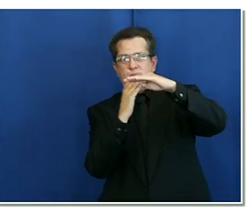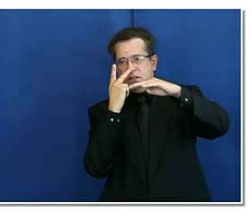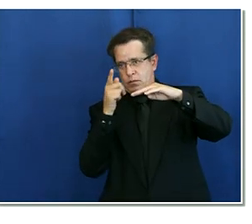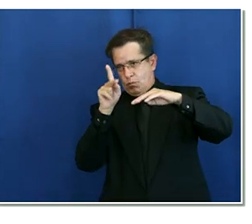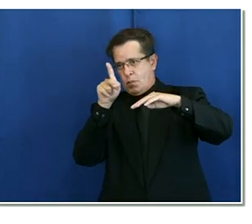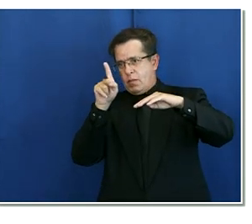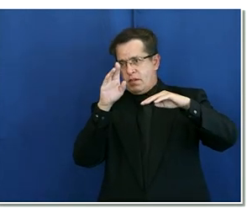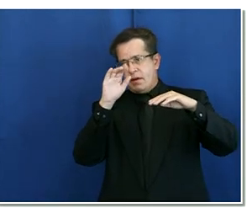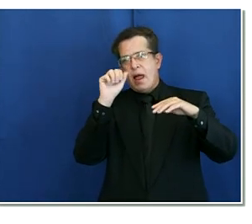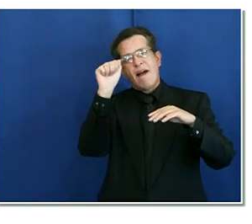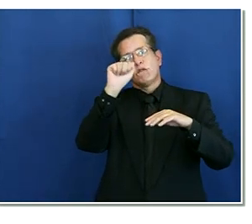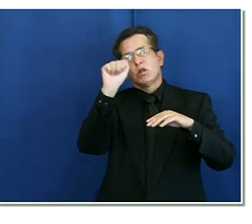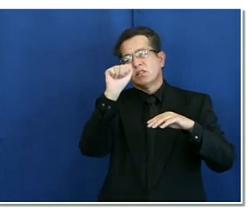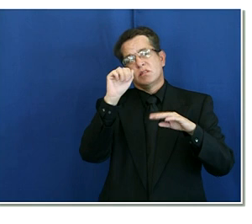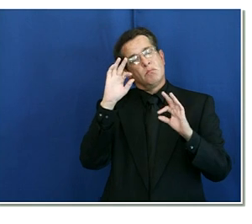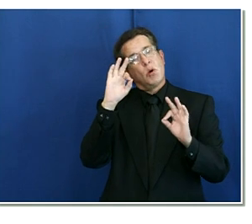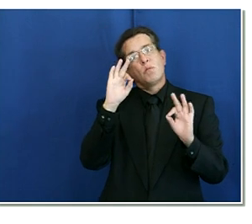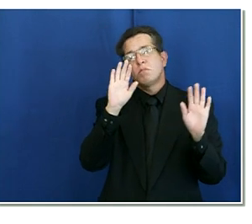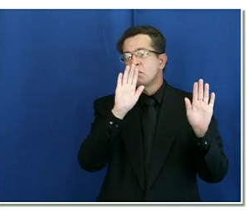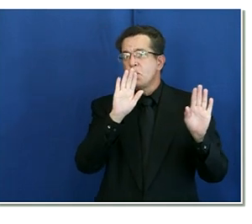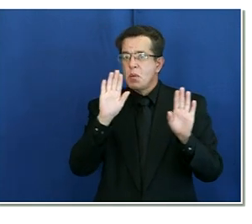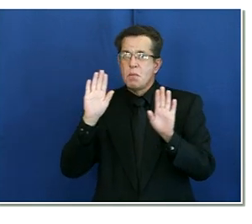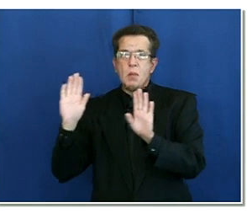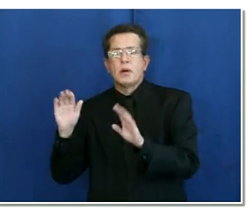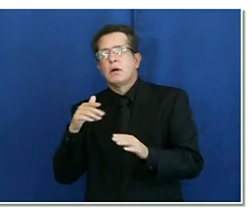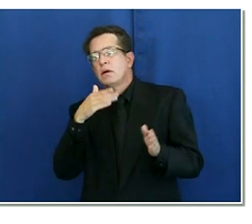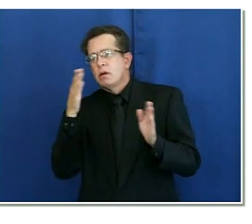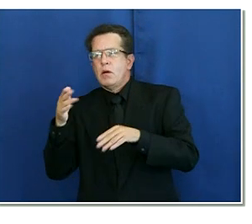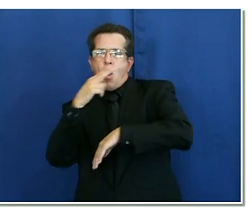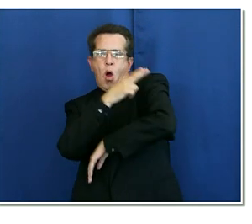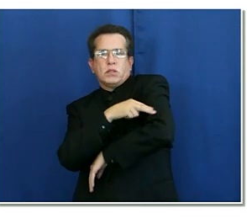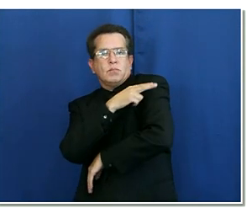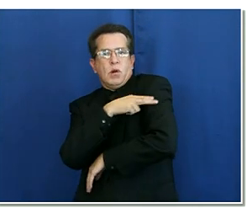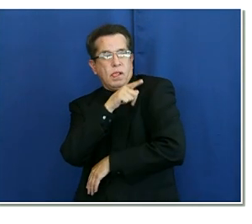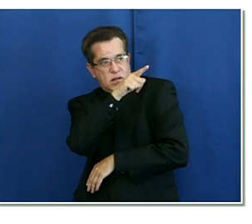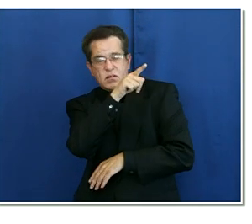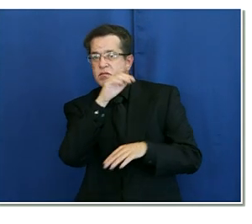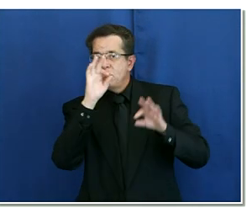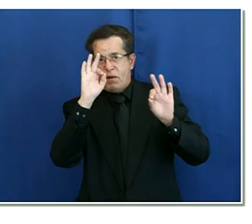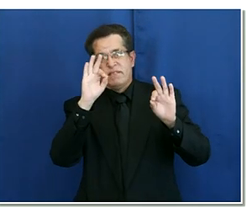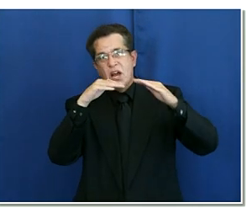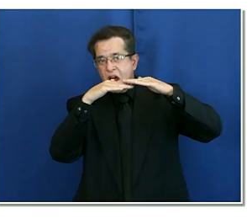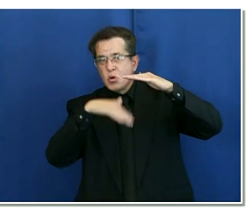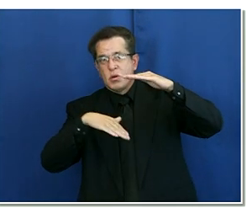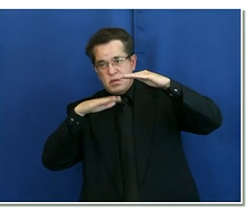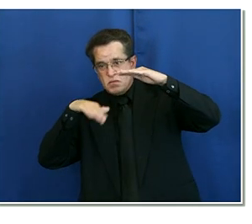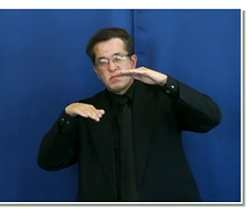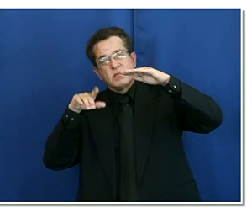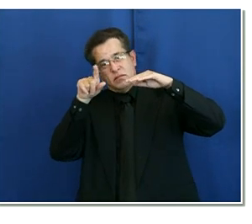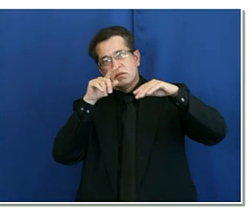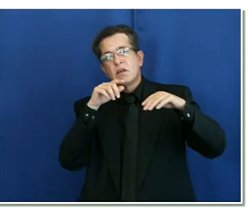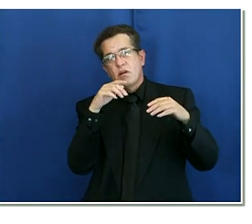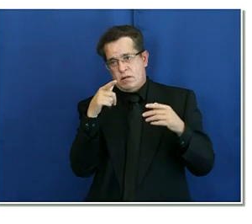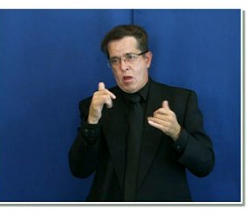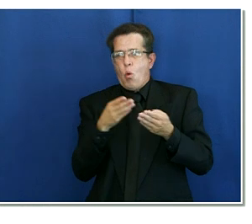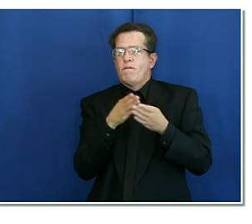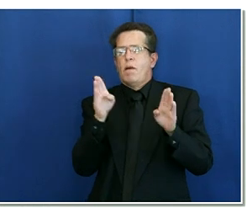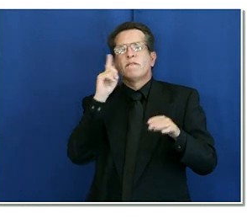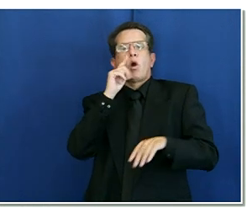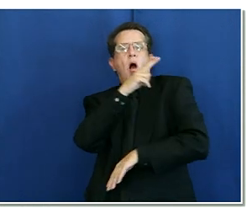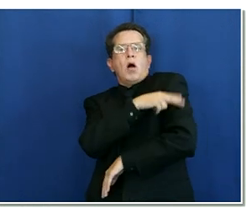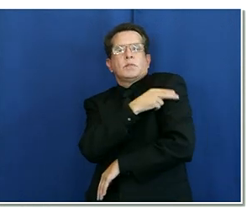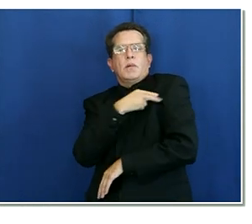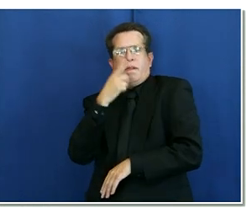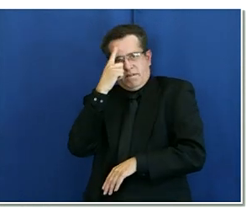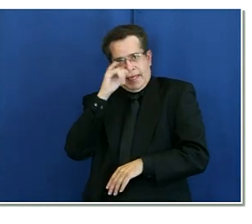there, the 14-day rolling average. Our daily hospital census, relatively stable on ICUs yesterday to today. Overall